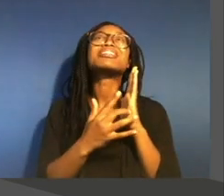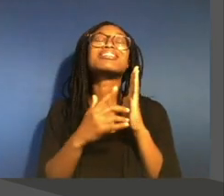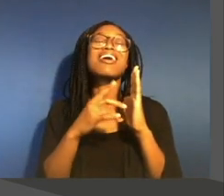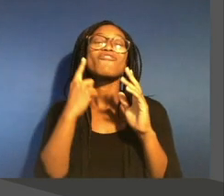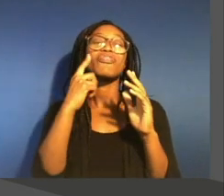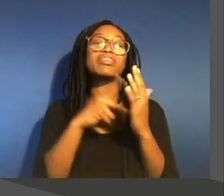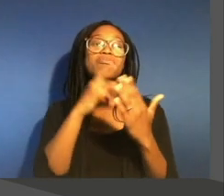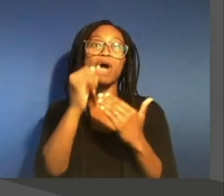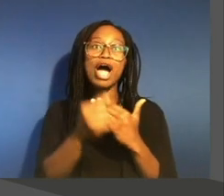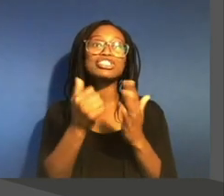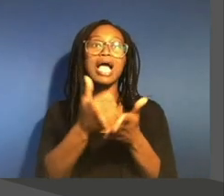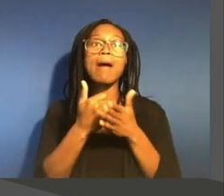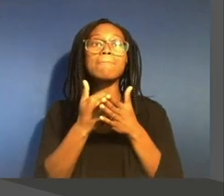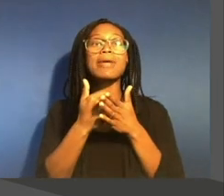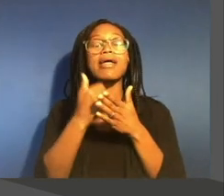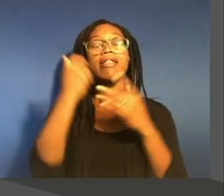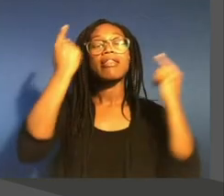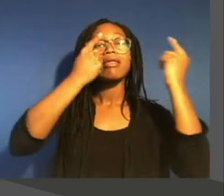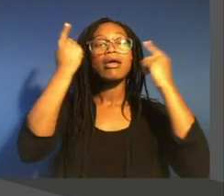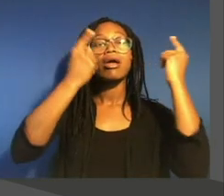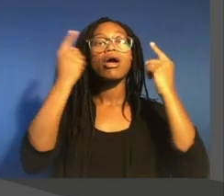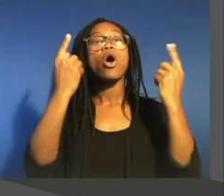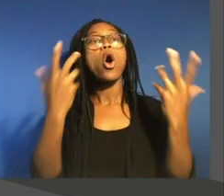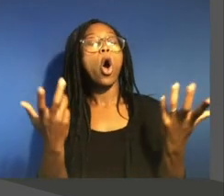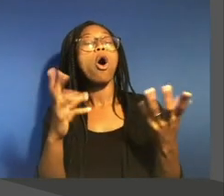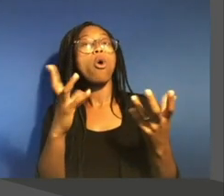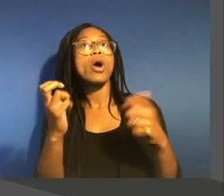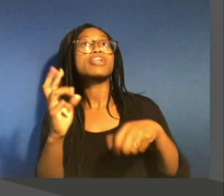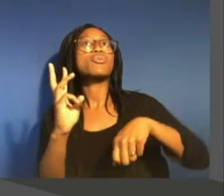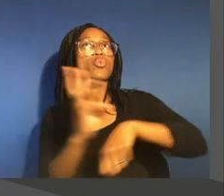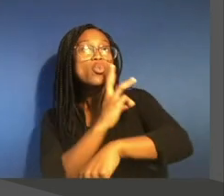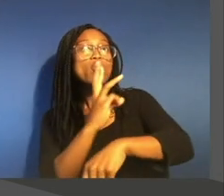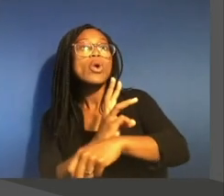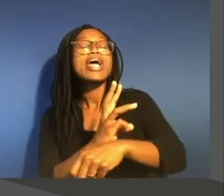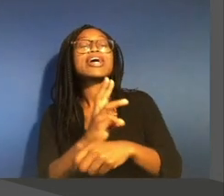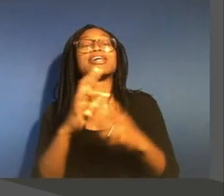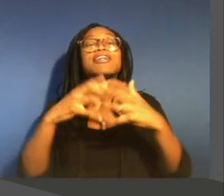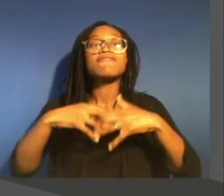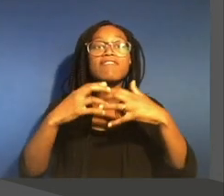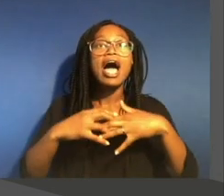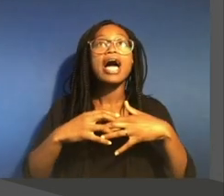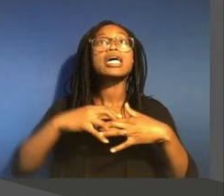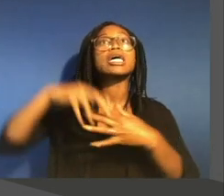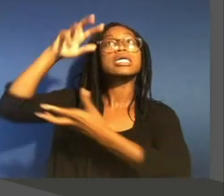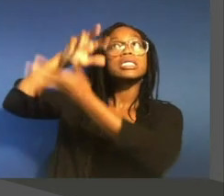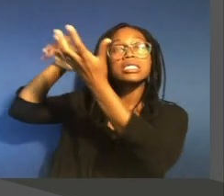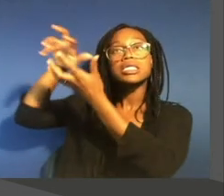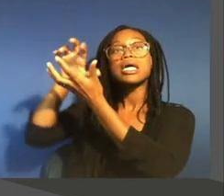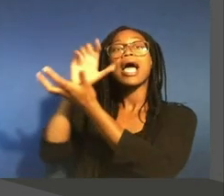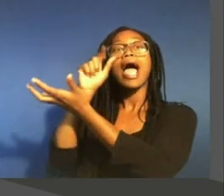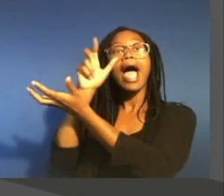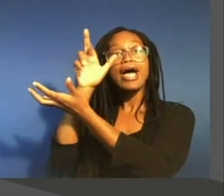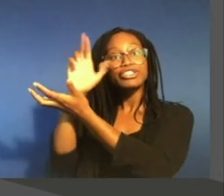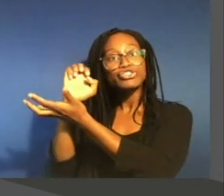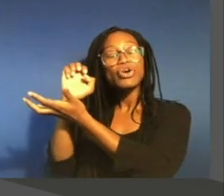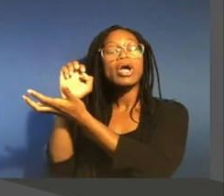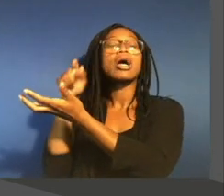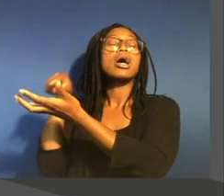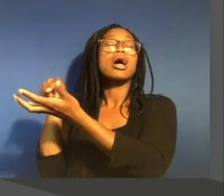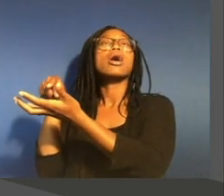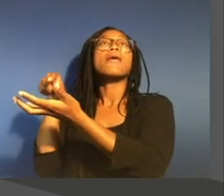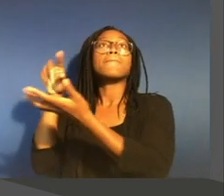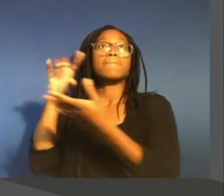technologies like wearable devices, mobile phone, cloud computing, Azure, of course, data, machine